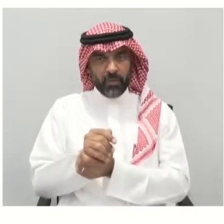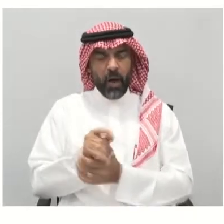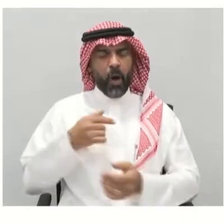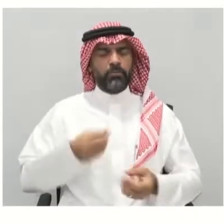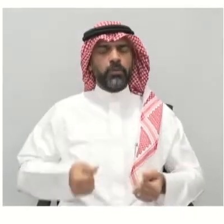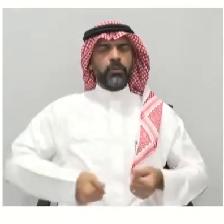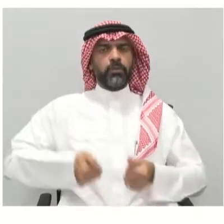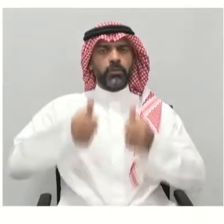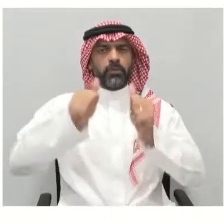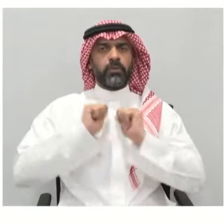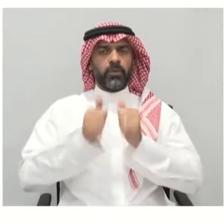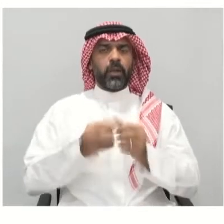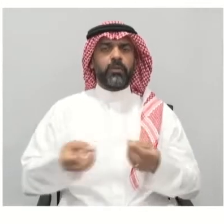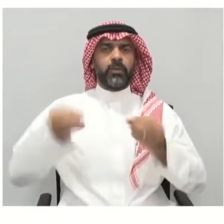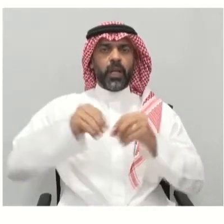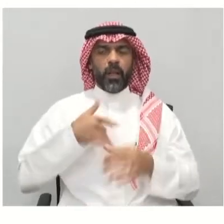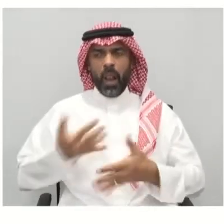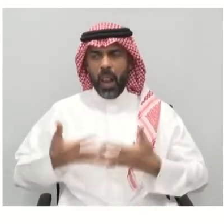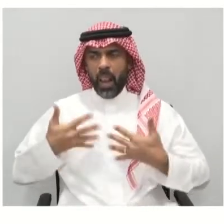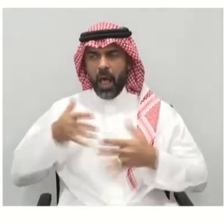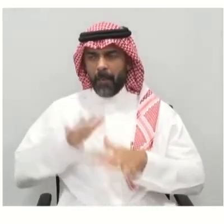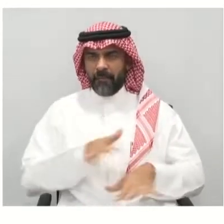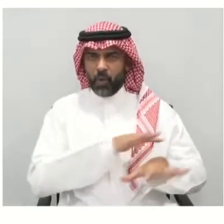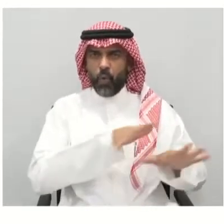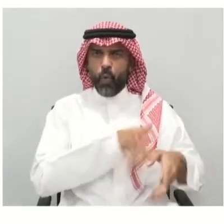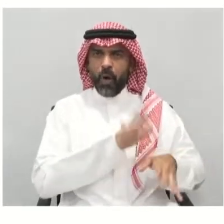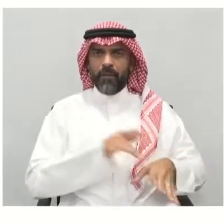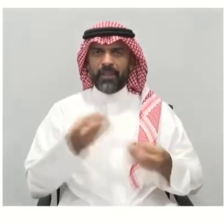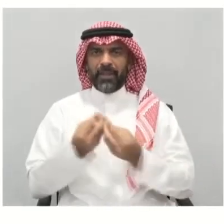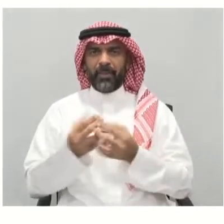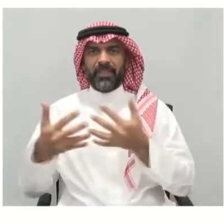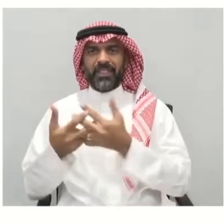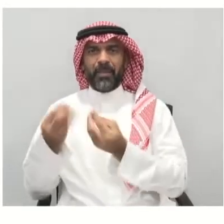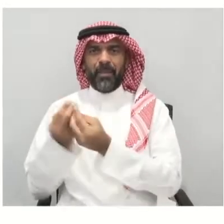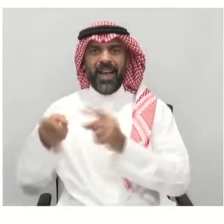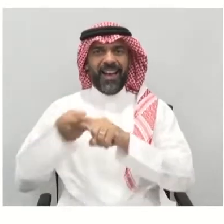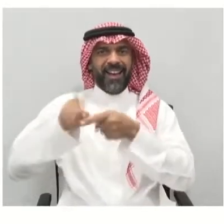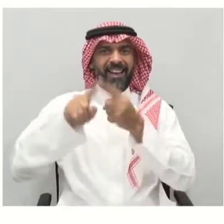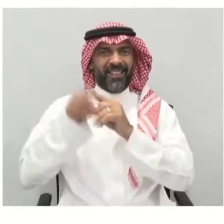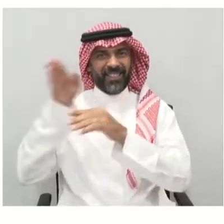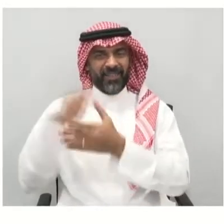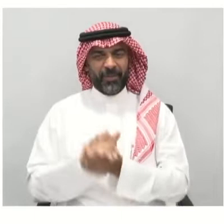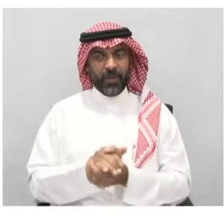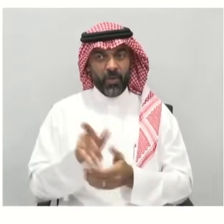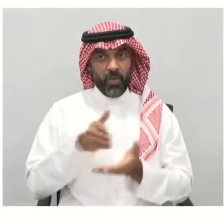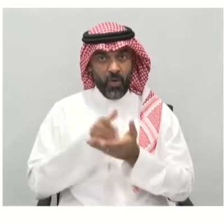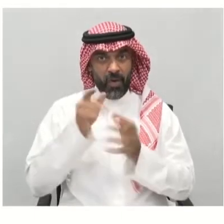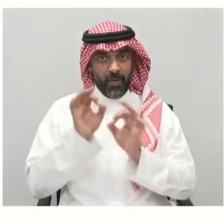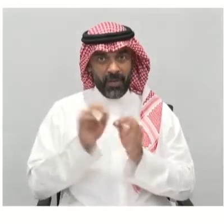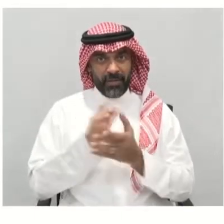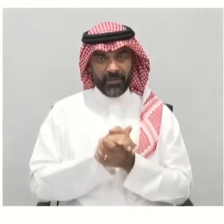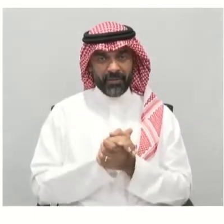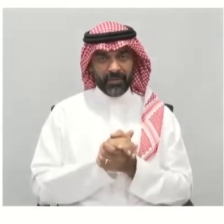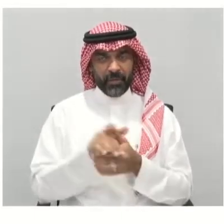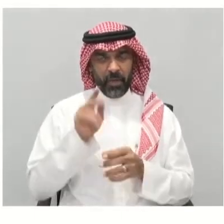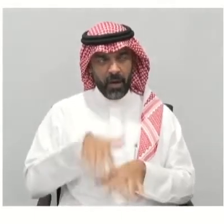ready. I have all my toys that I want to share with my cousins. You have the whole day planned, have you? Yes, did you see the